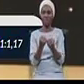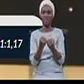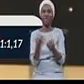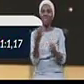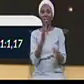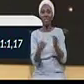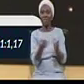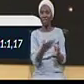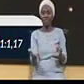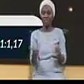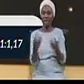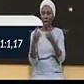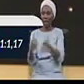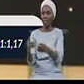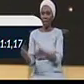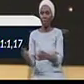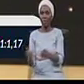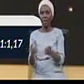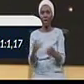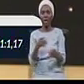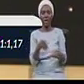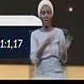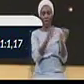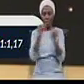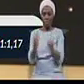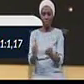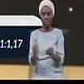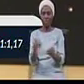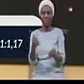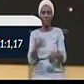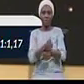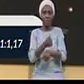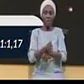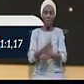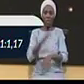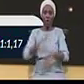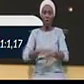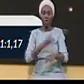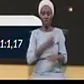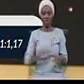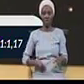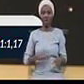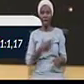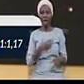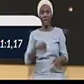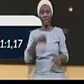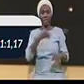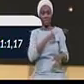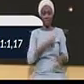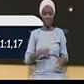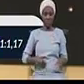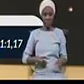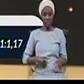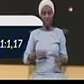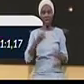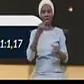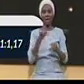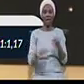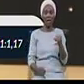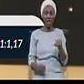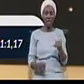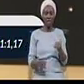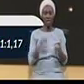put all the blame on this and that. And David eventually realized that he had been pushed